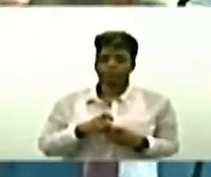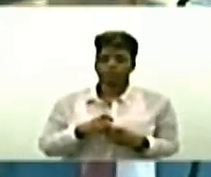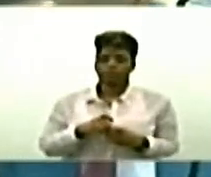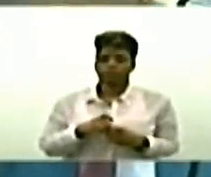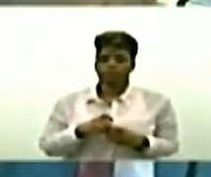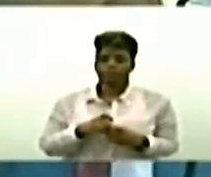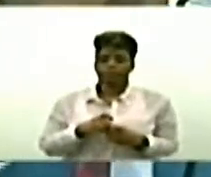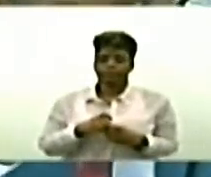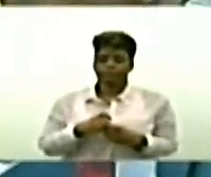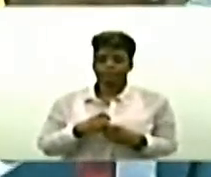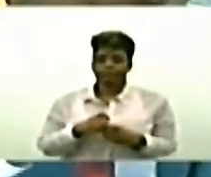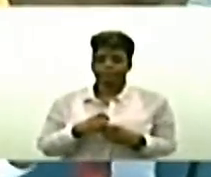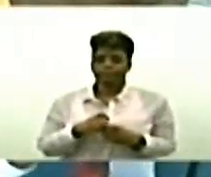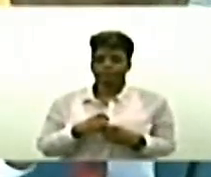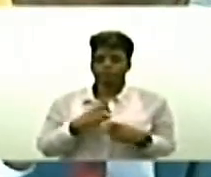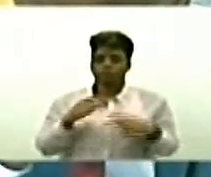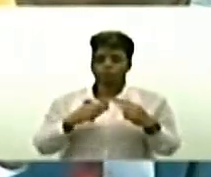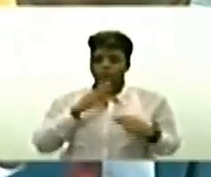to